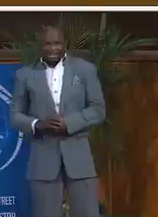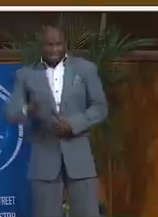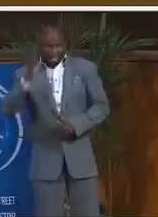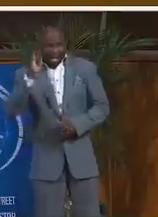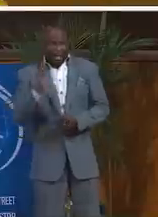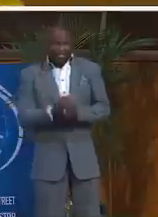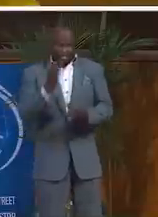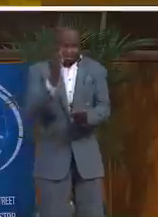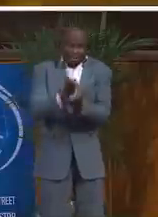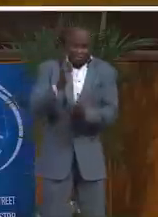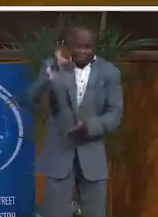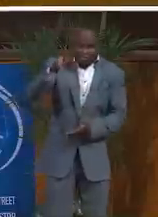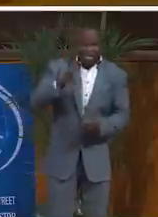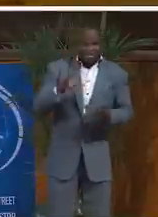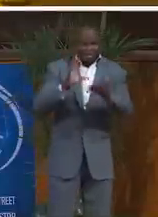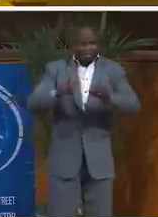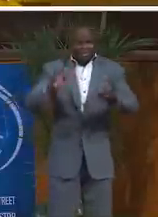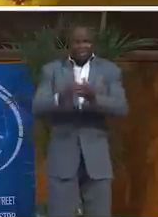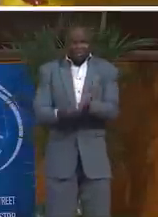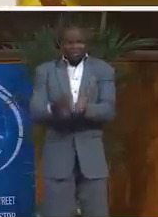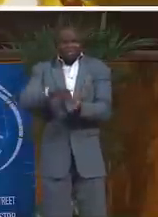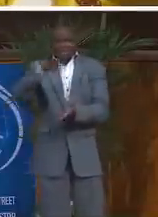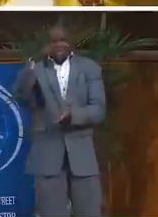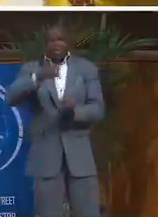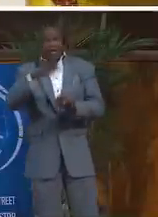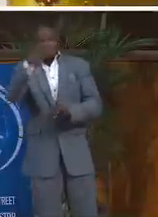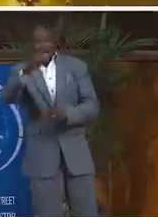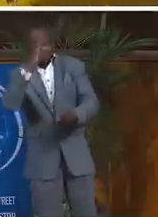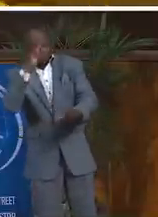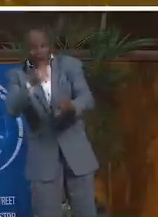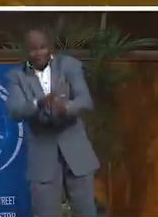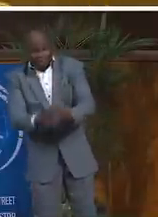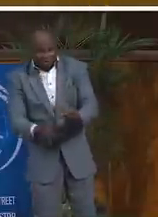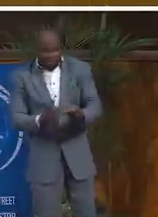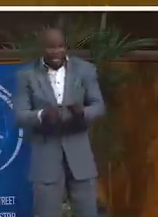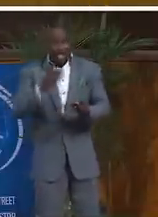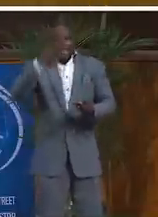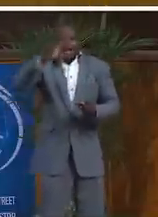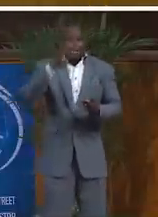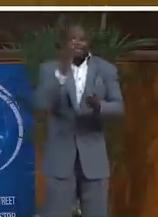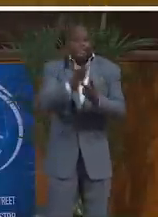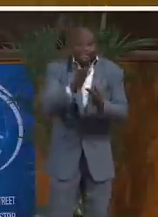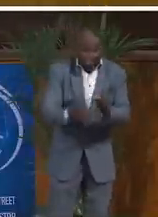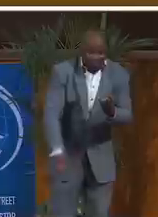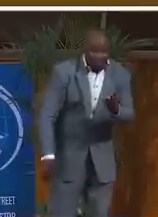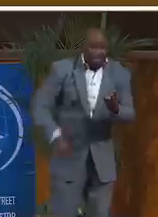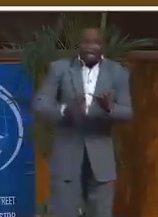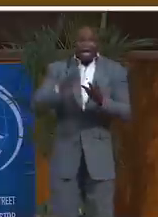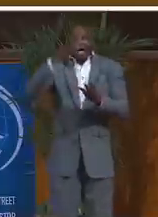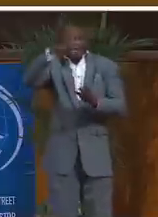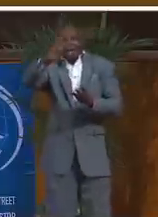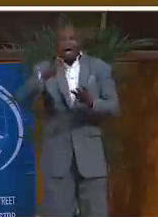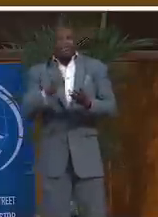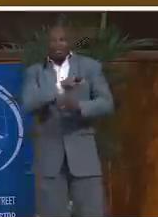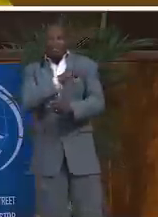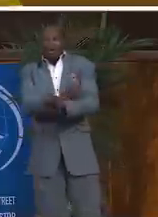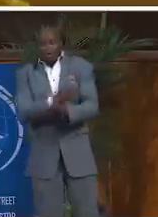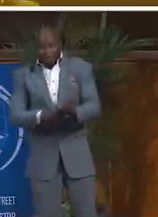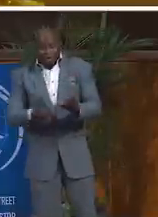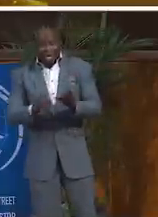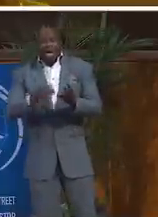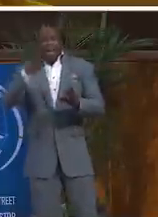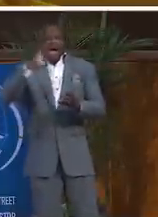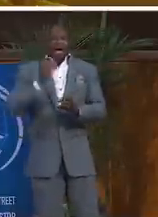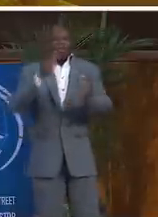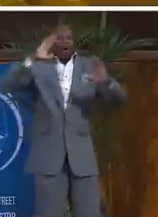I got to leave you. The message of the resurrection is about God's promise. It's about God's faithfulness. It's about God's authority. It's